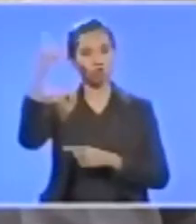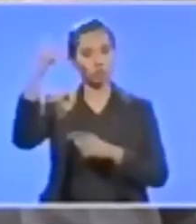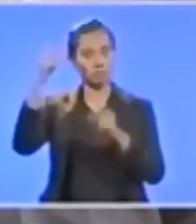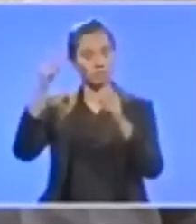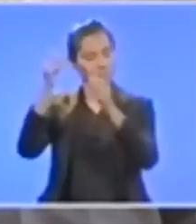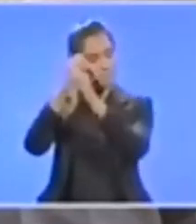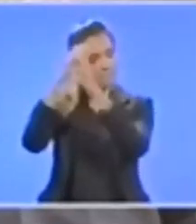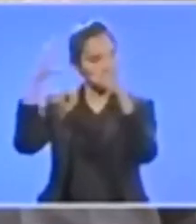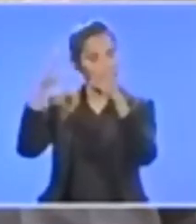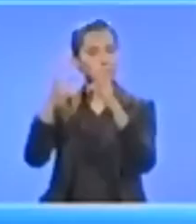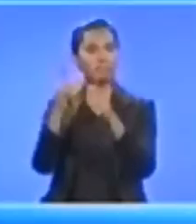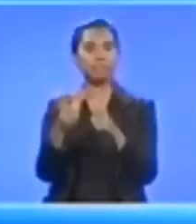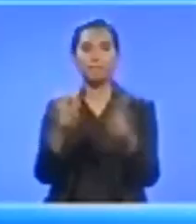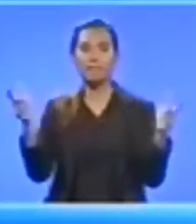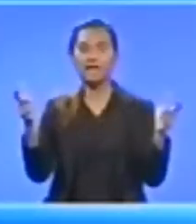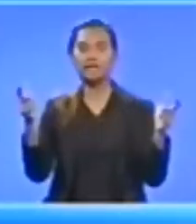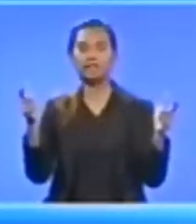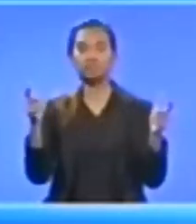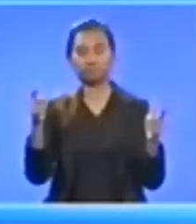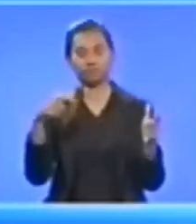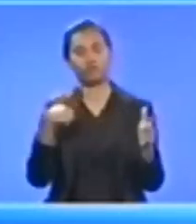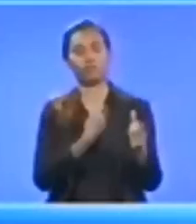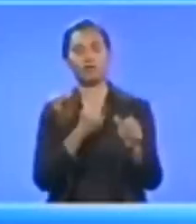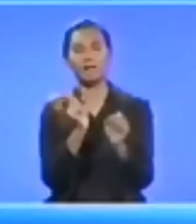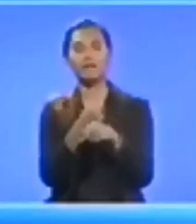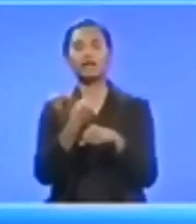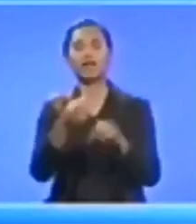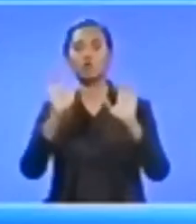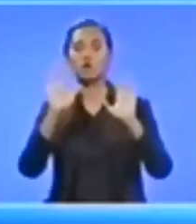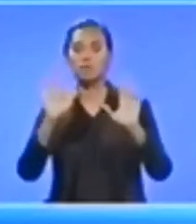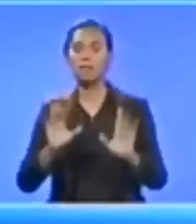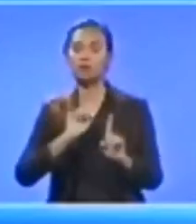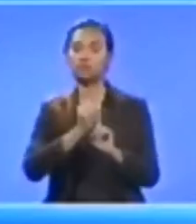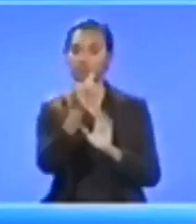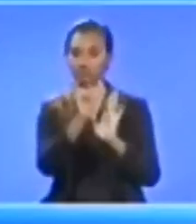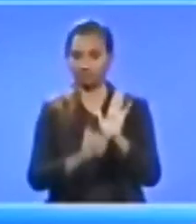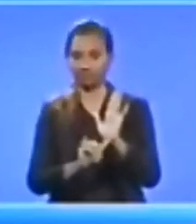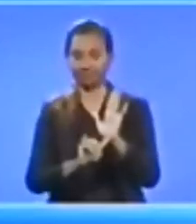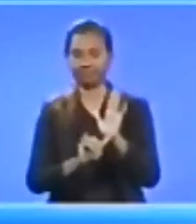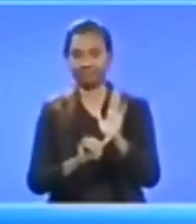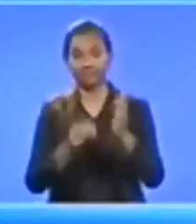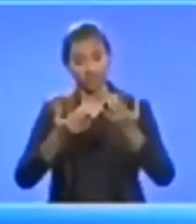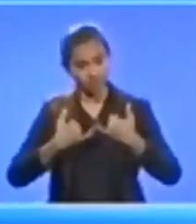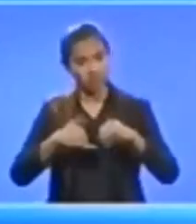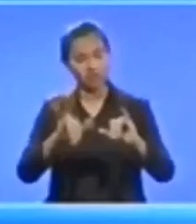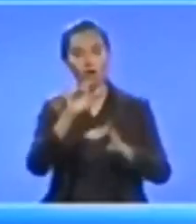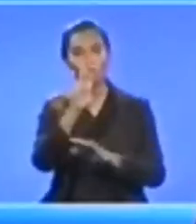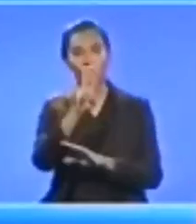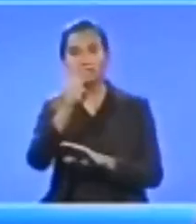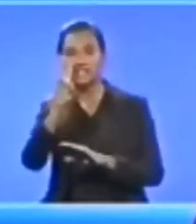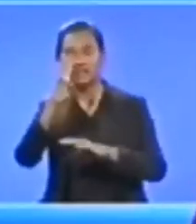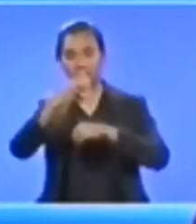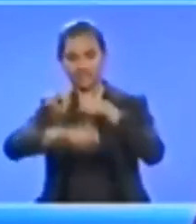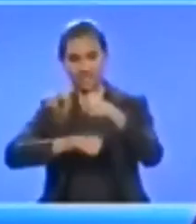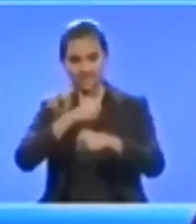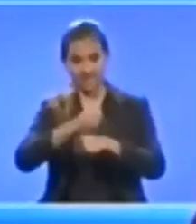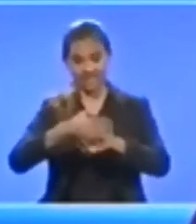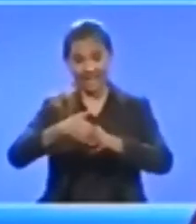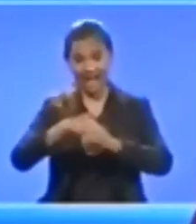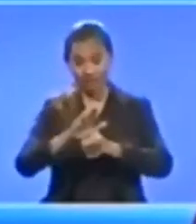society. Still, 47 years since independence, we face many